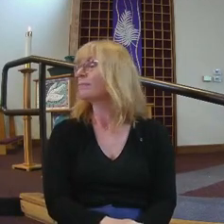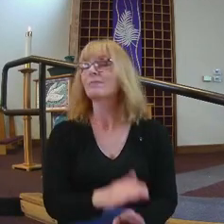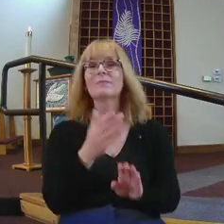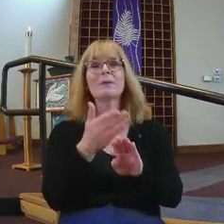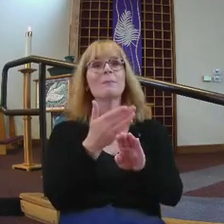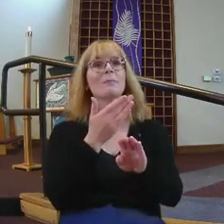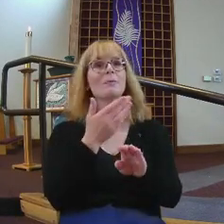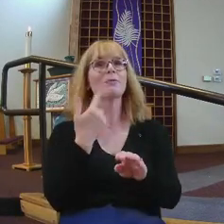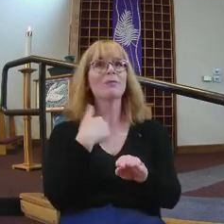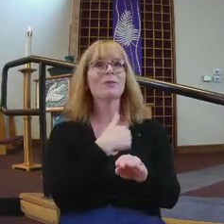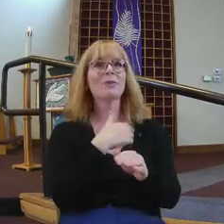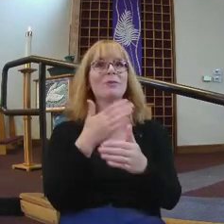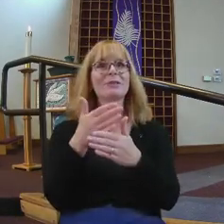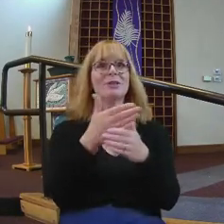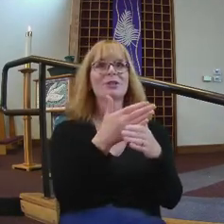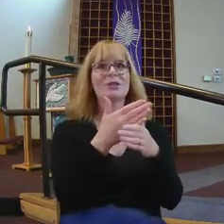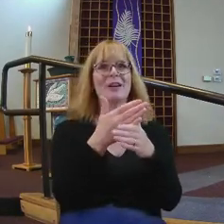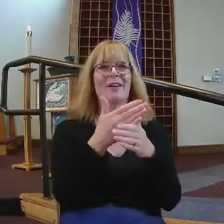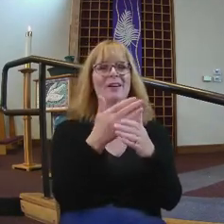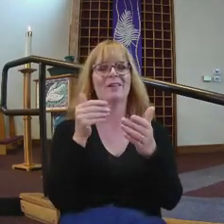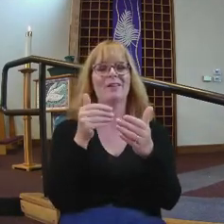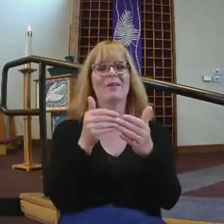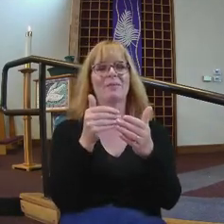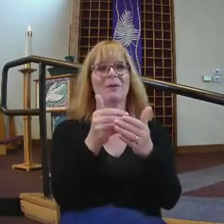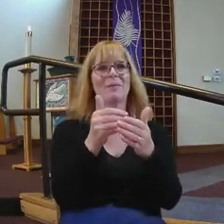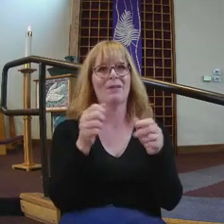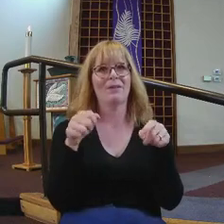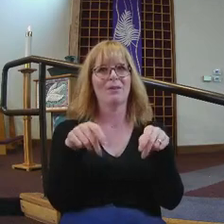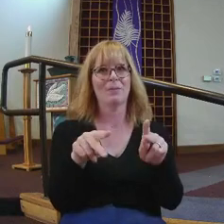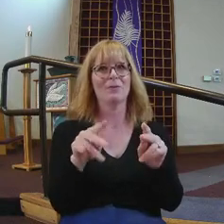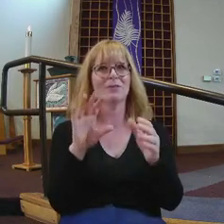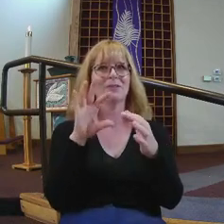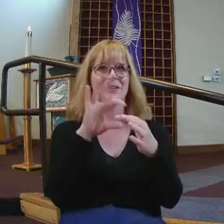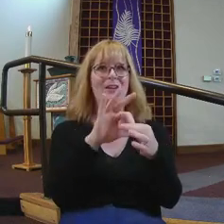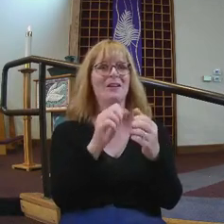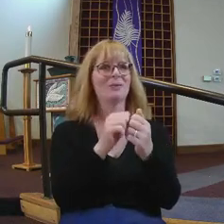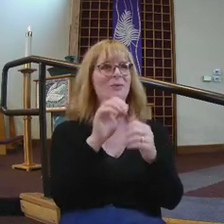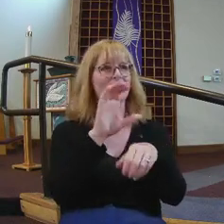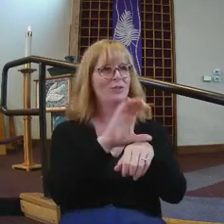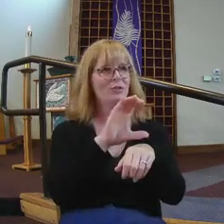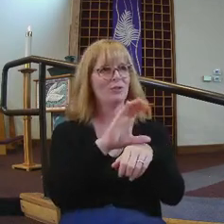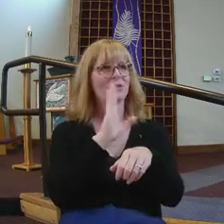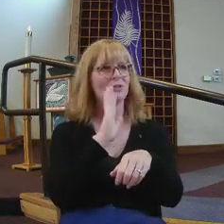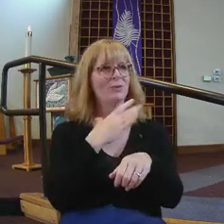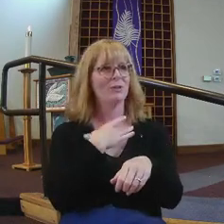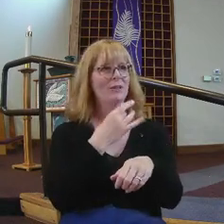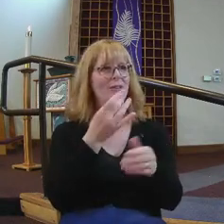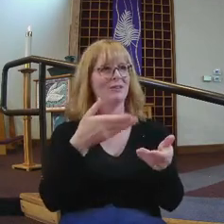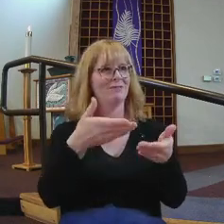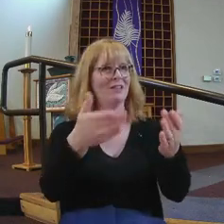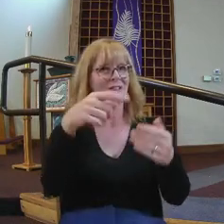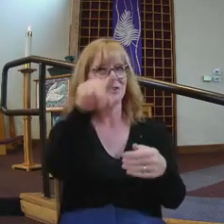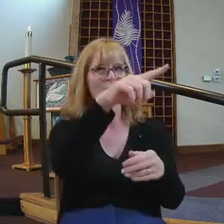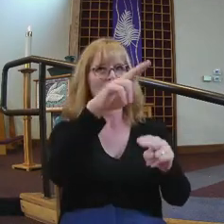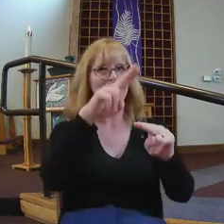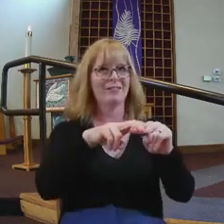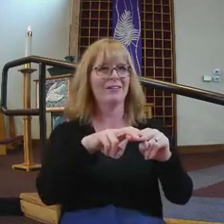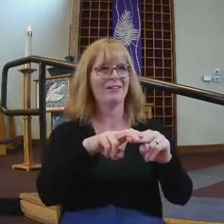Before we share with you about some upcoming opportunities where you can connect within the life of the church, I'd like to go ahead and invite you to be